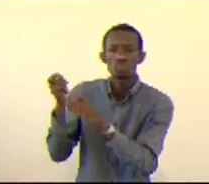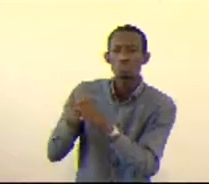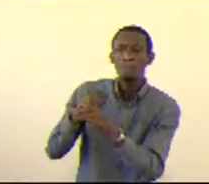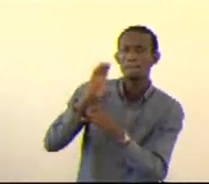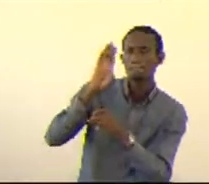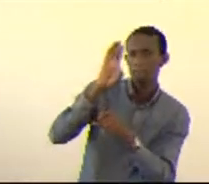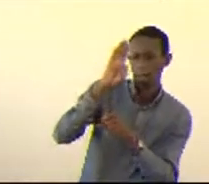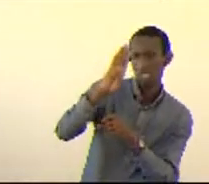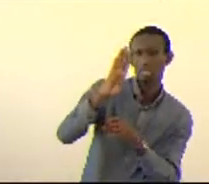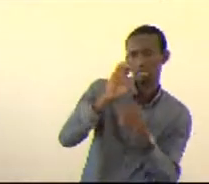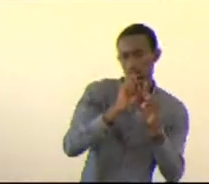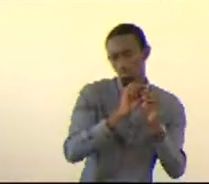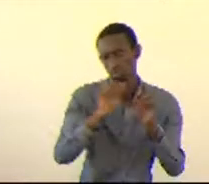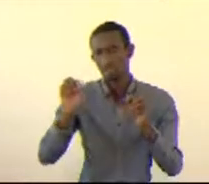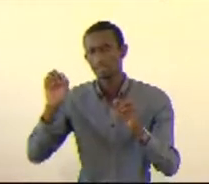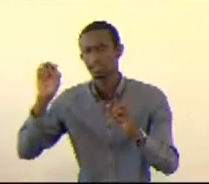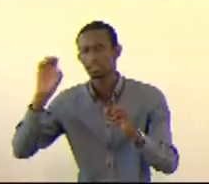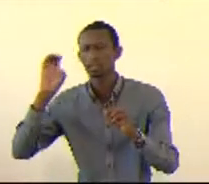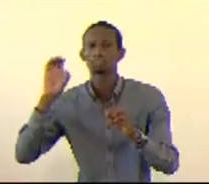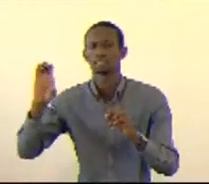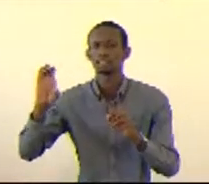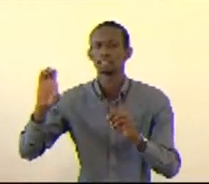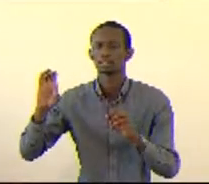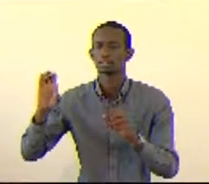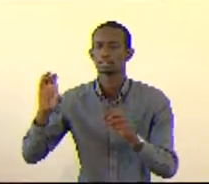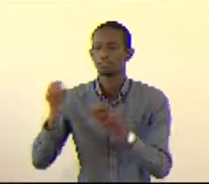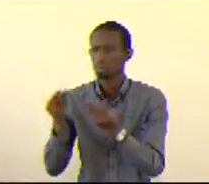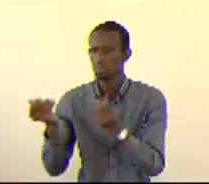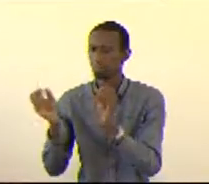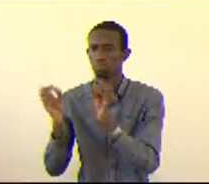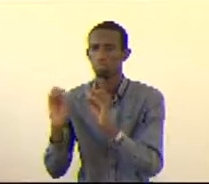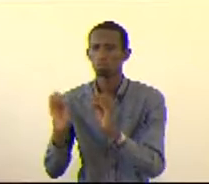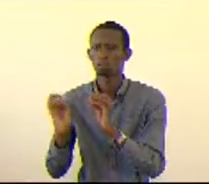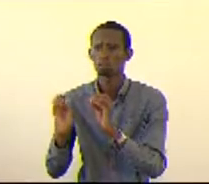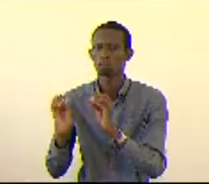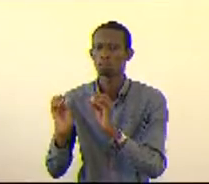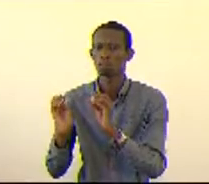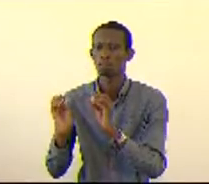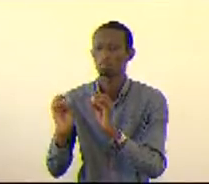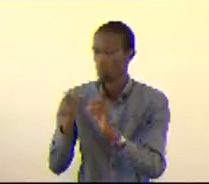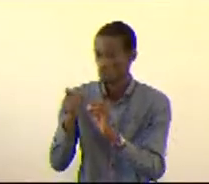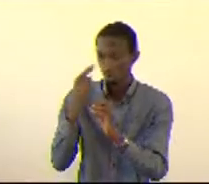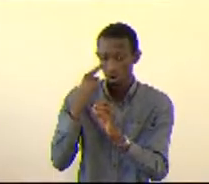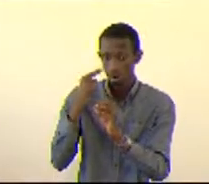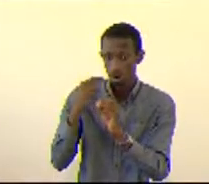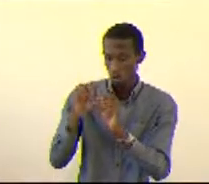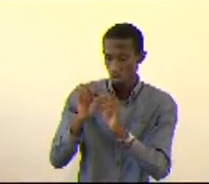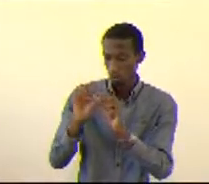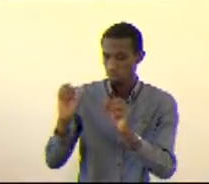see that the melting point of this water is, of course, ice, is 0 degrees